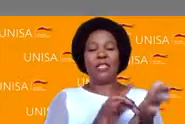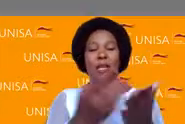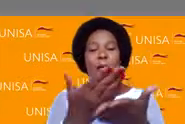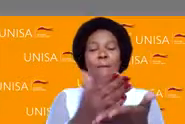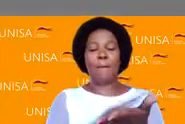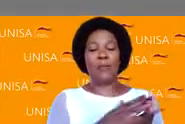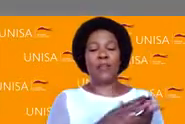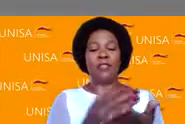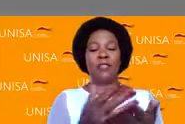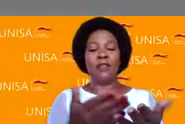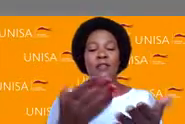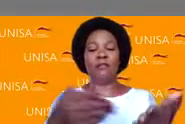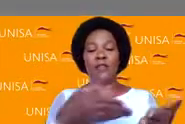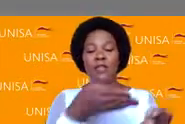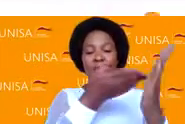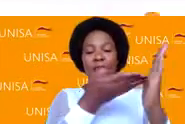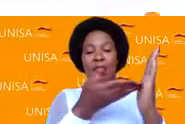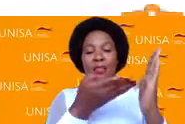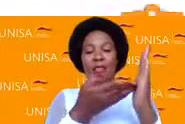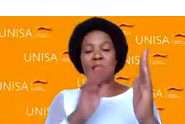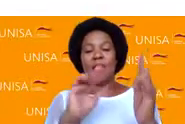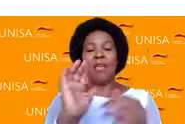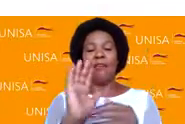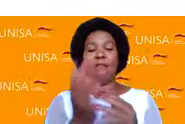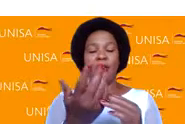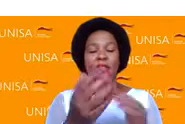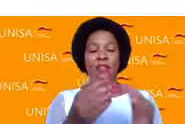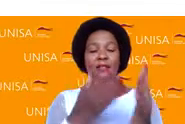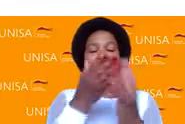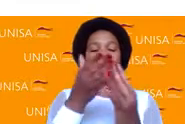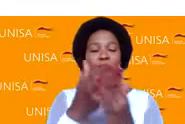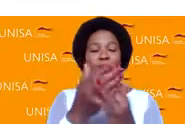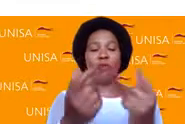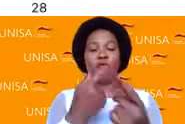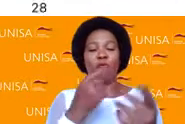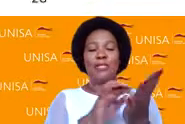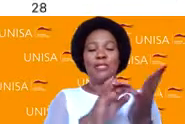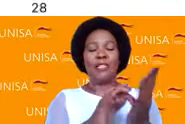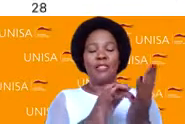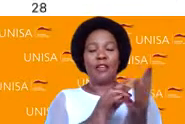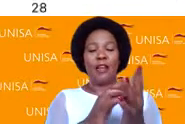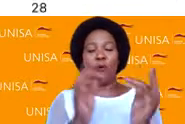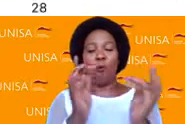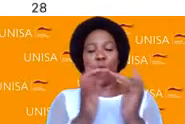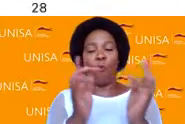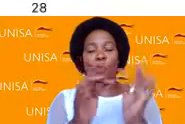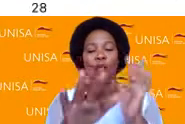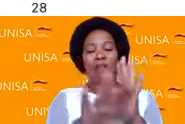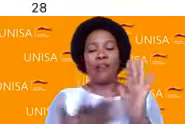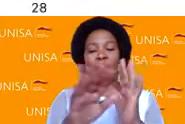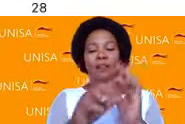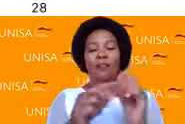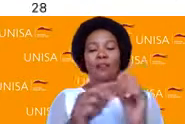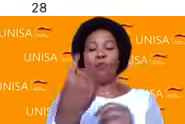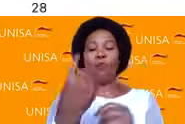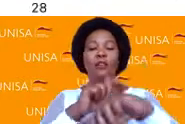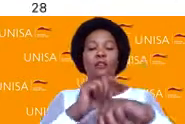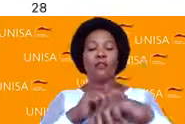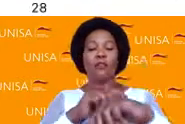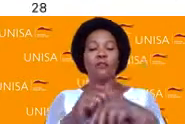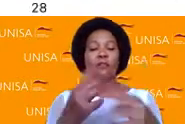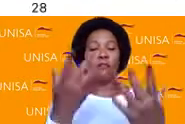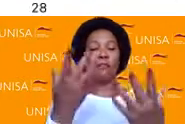here. Everything is accessible from the central content area. The only times that you will